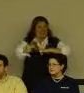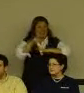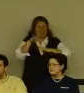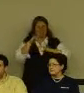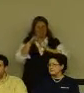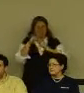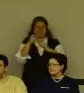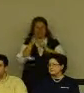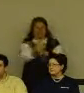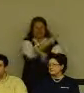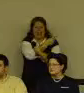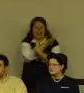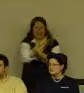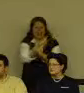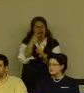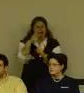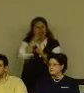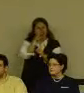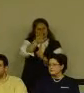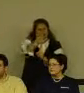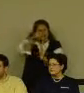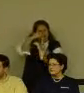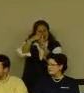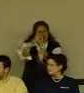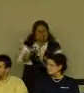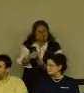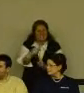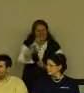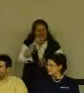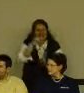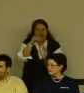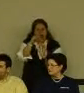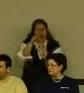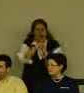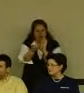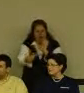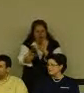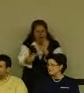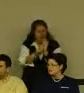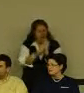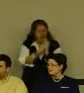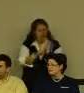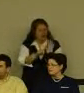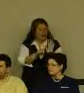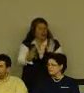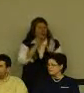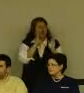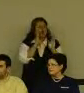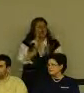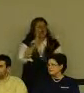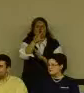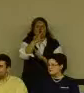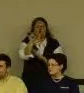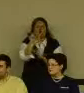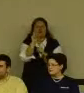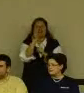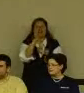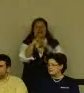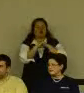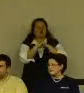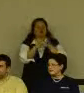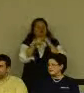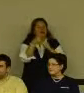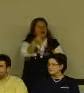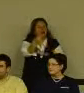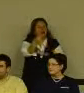me from what's really good about you, and about the great things you have to offer. So, really kind of prepare that 30-second commercial or a couple-of